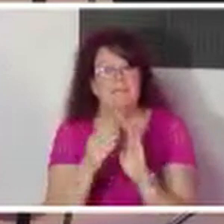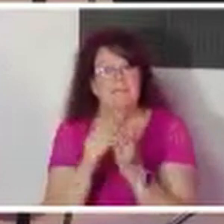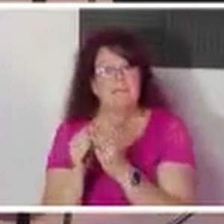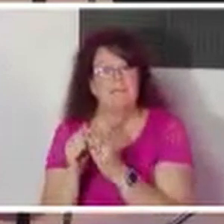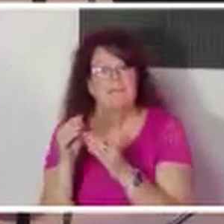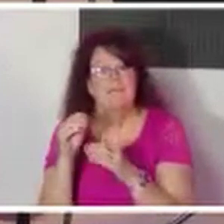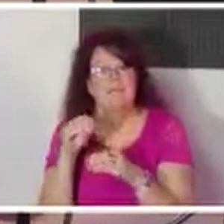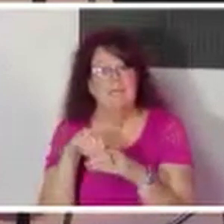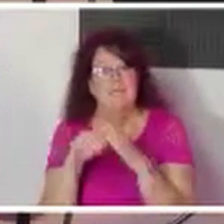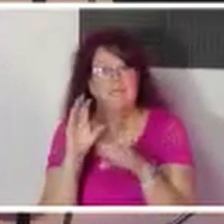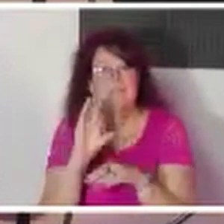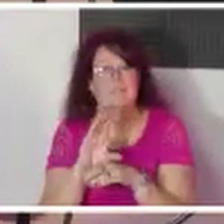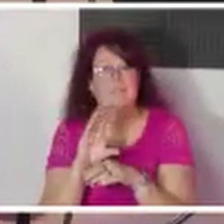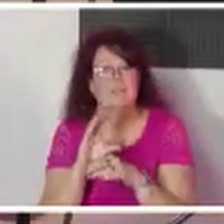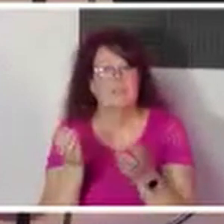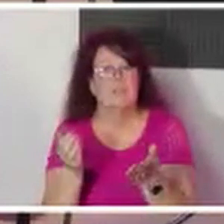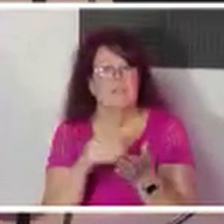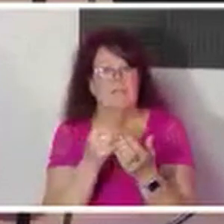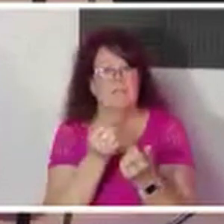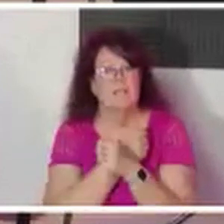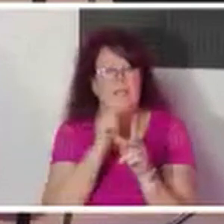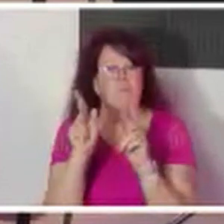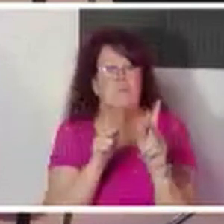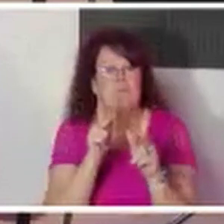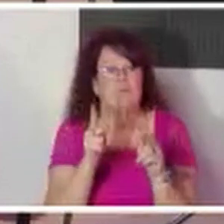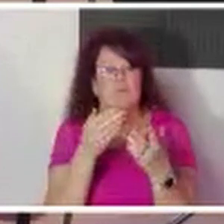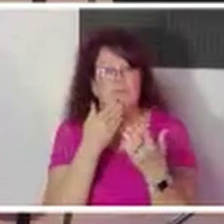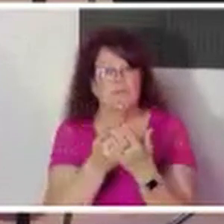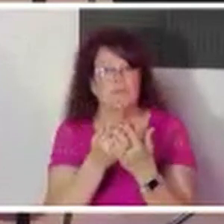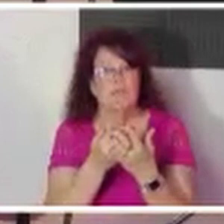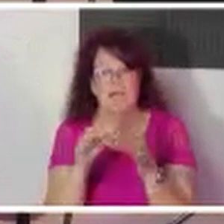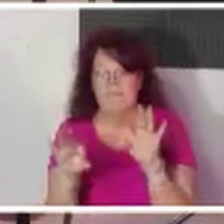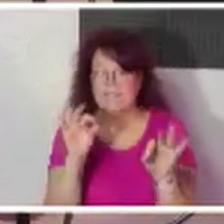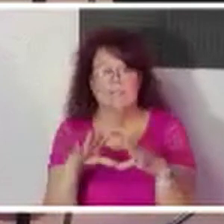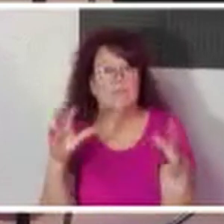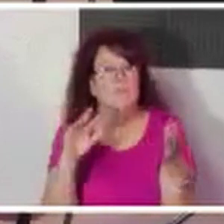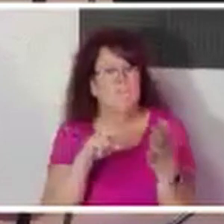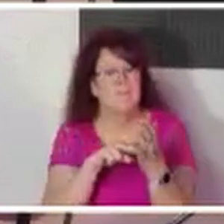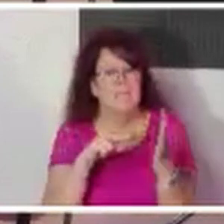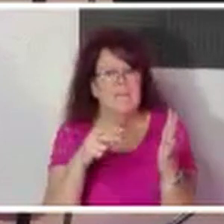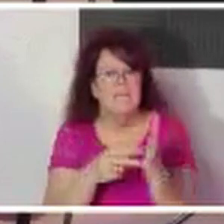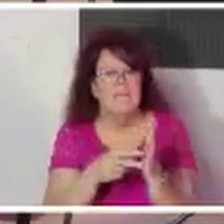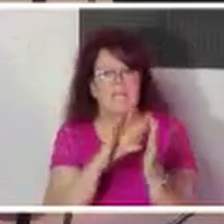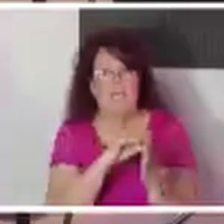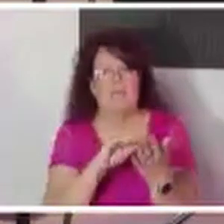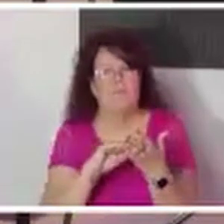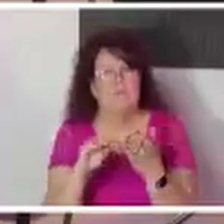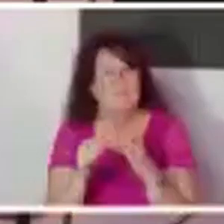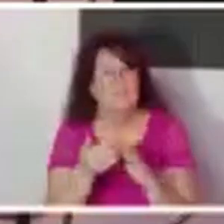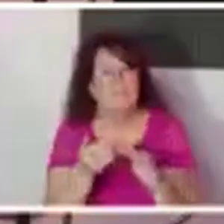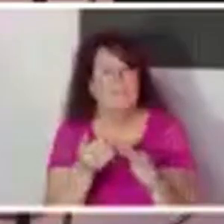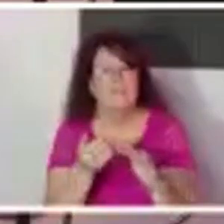church. So for me, again, a love of people was affirmed just in the fact that I found so much meaning and redemption in